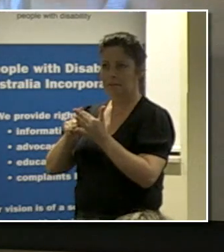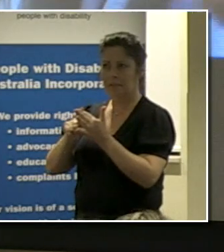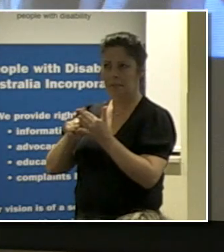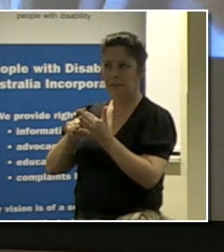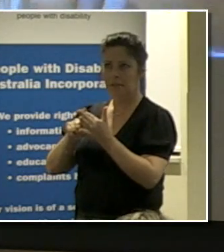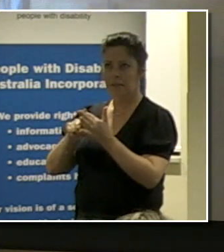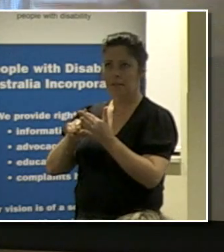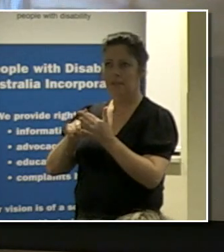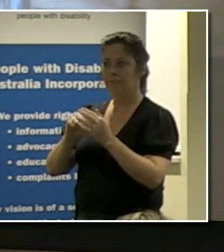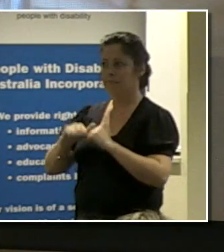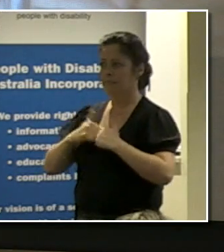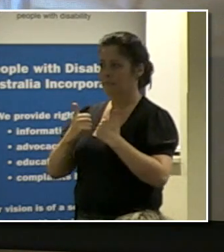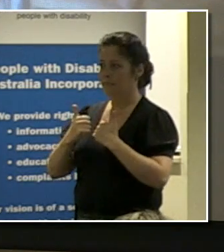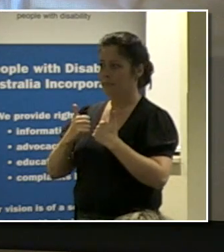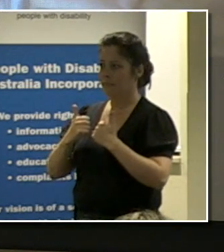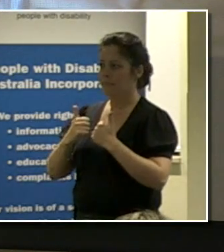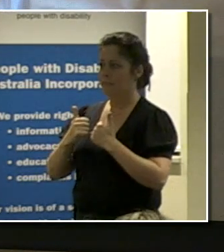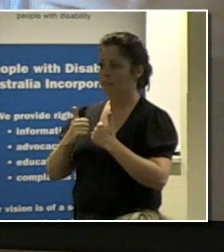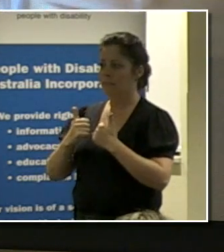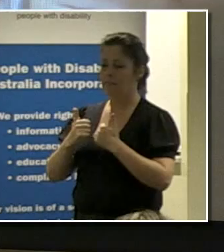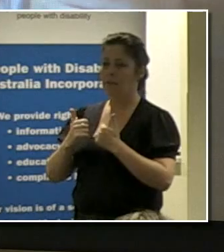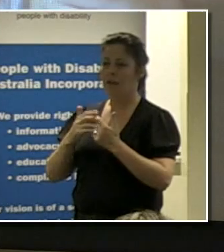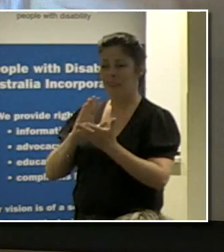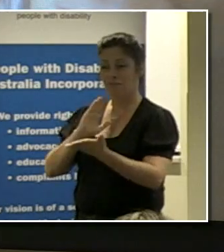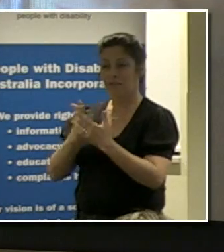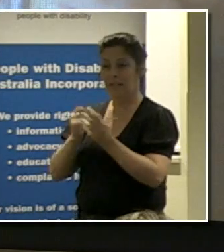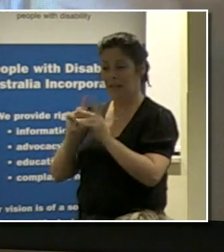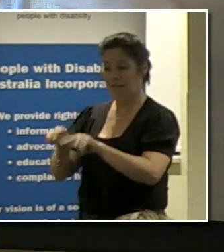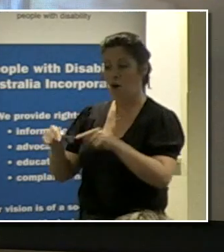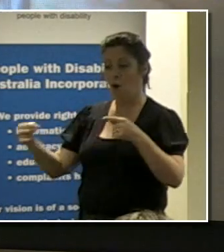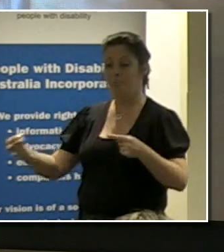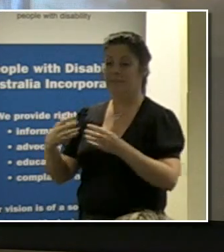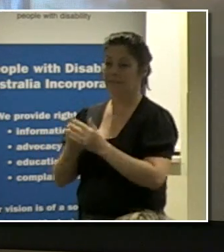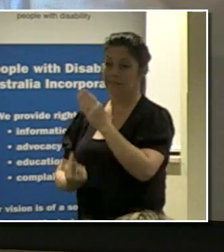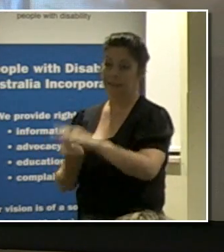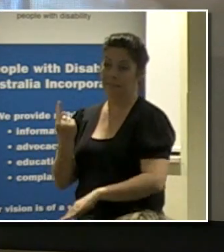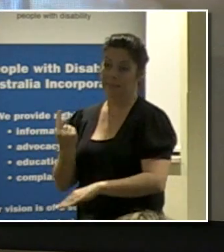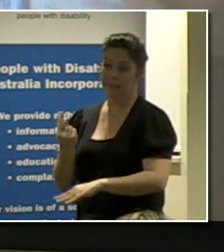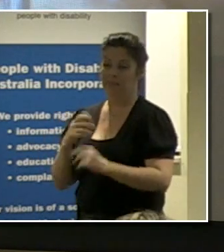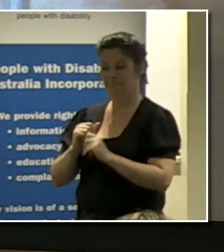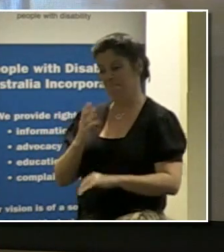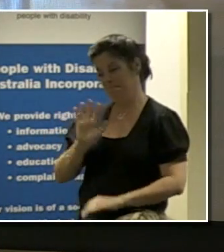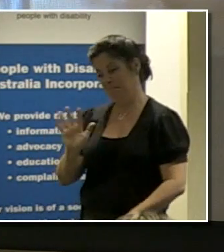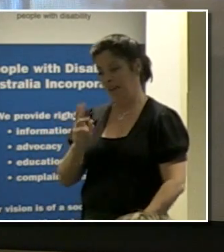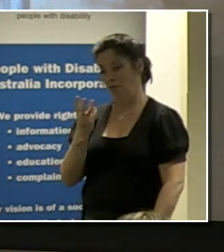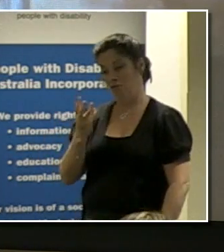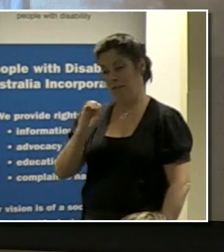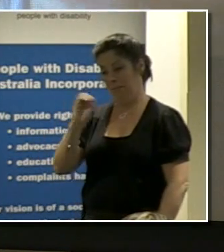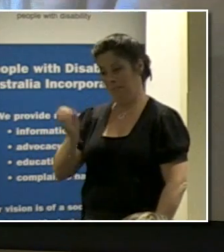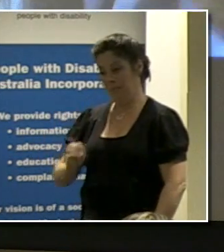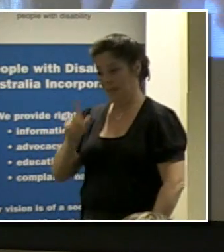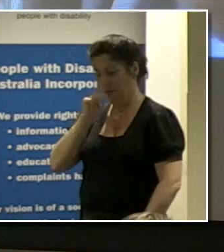our reports, you will see that around about 3% of participants in the